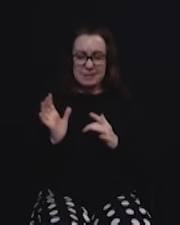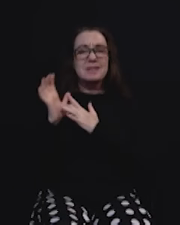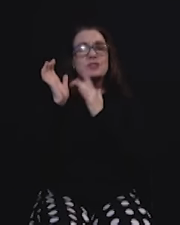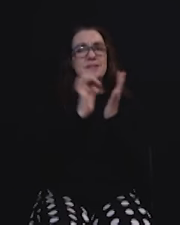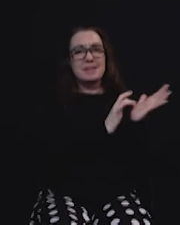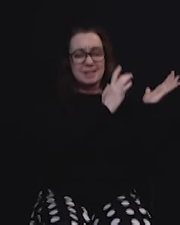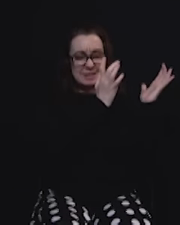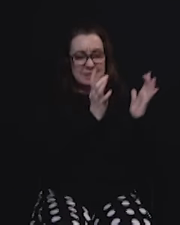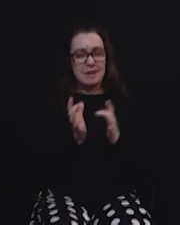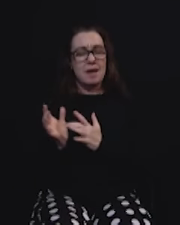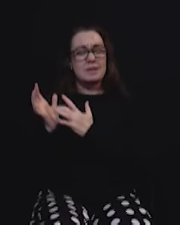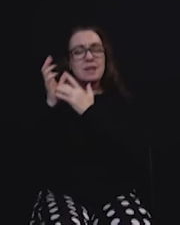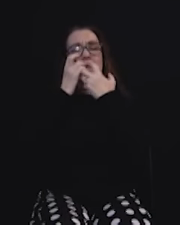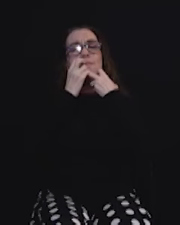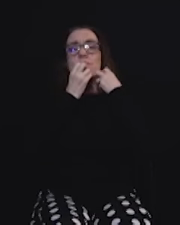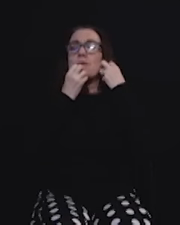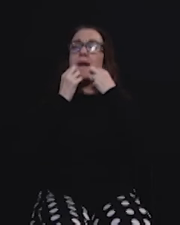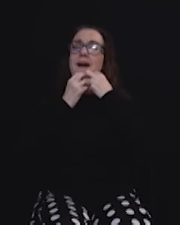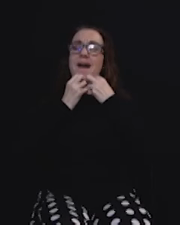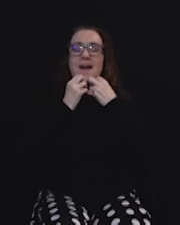Jesus, Jesus,